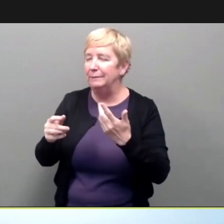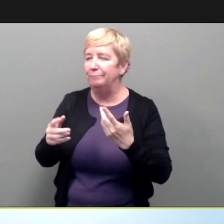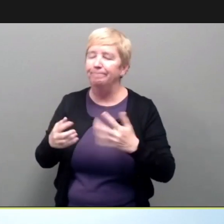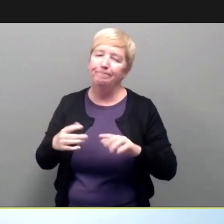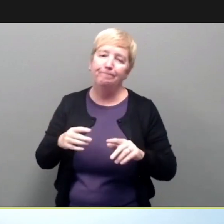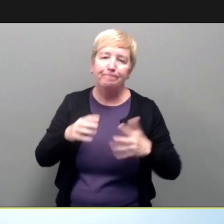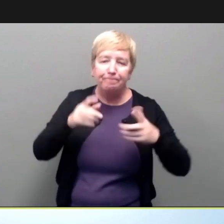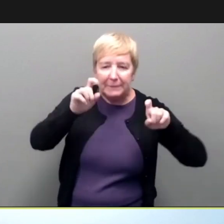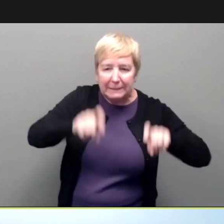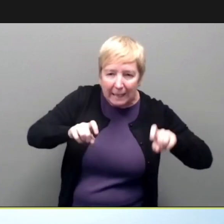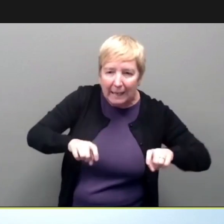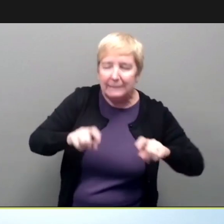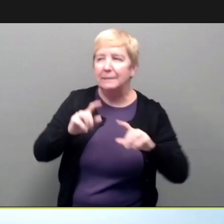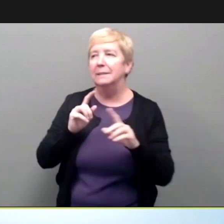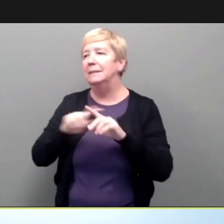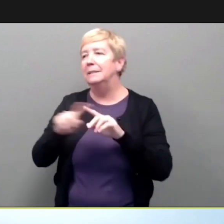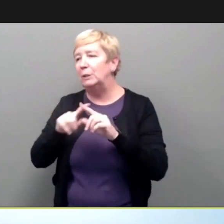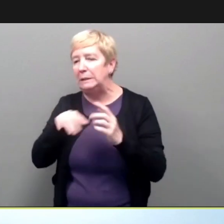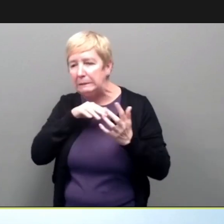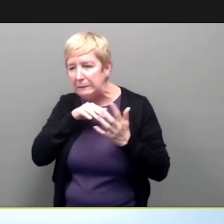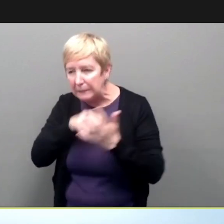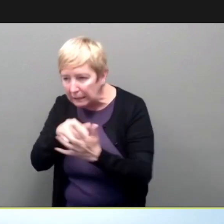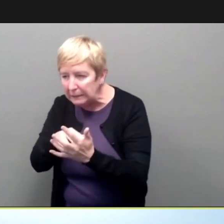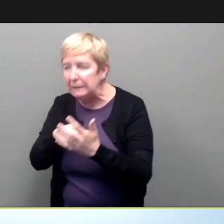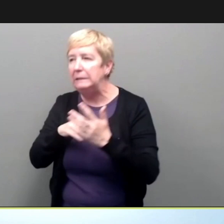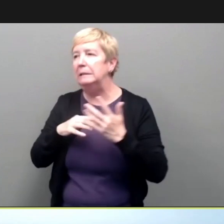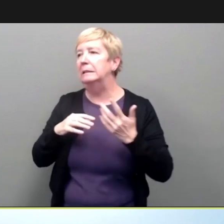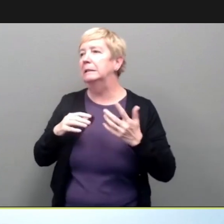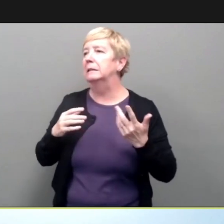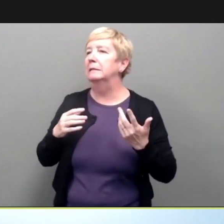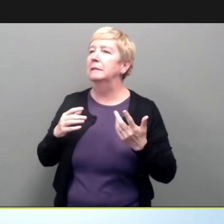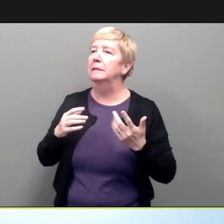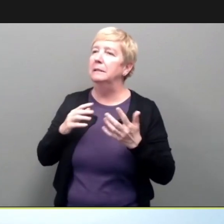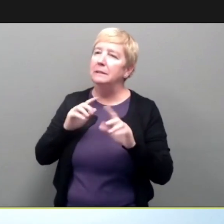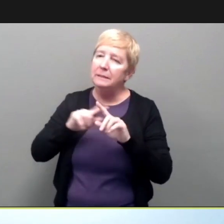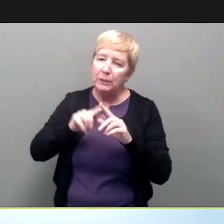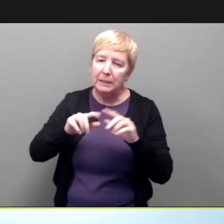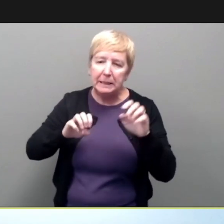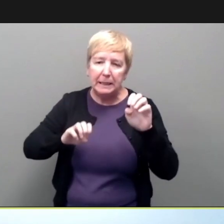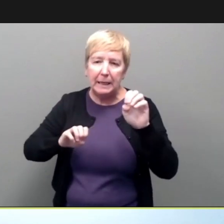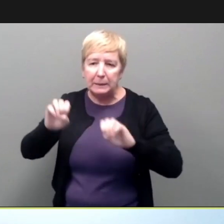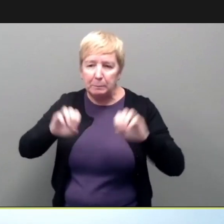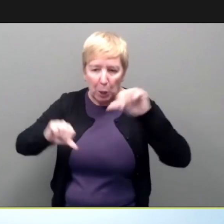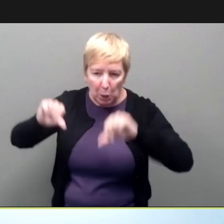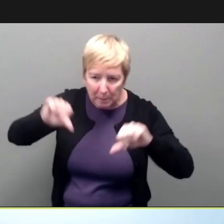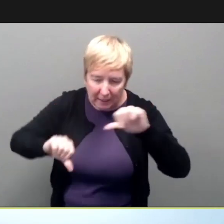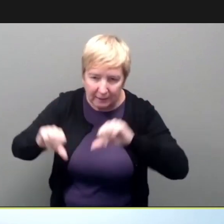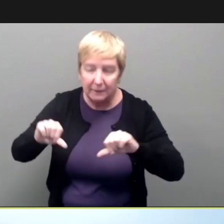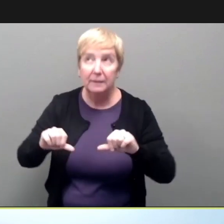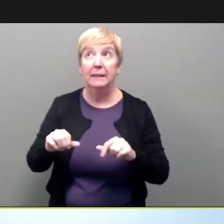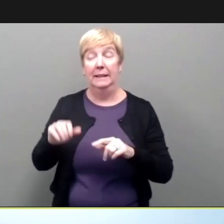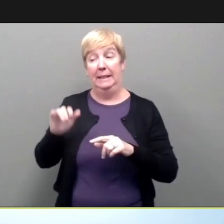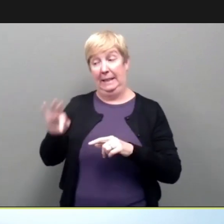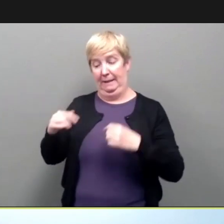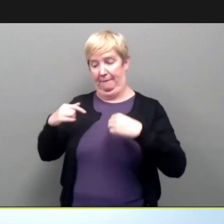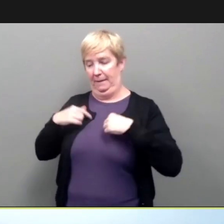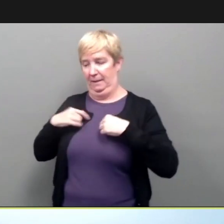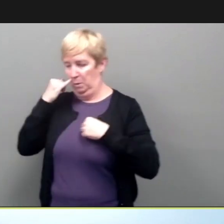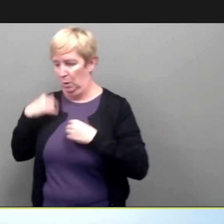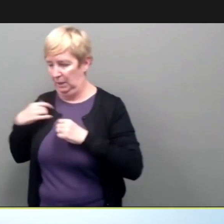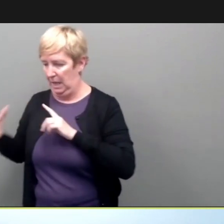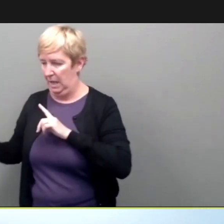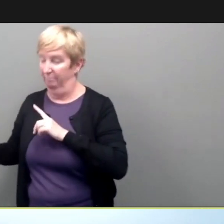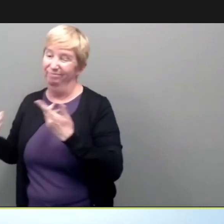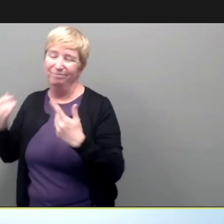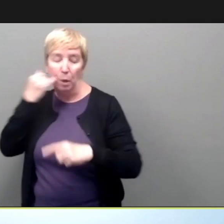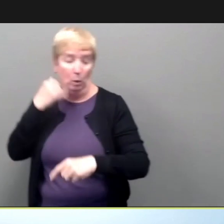studies that have looked at whether somebody who is infected, let's say they have a breakthrough